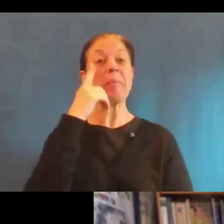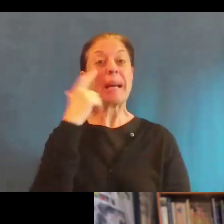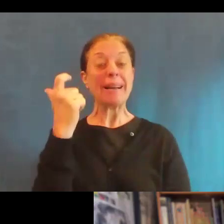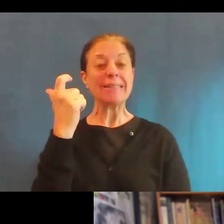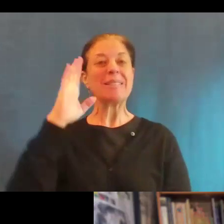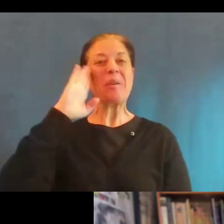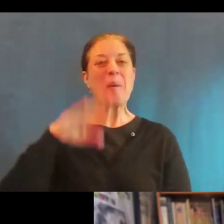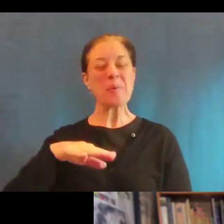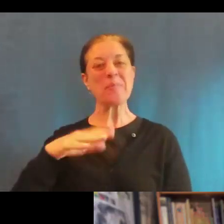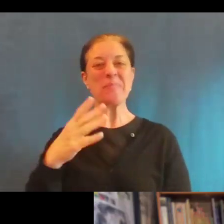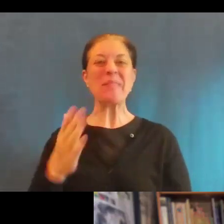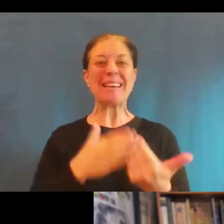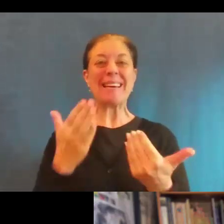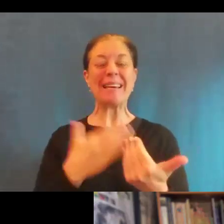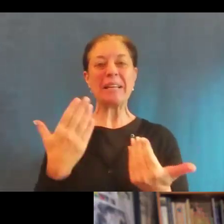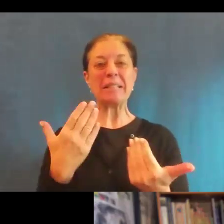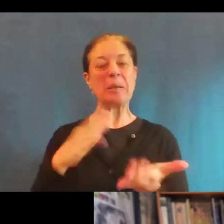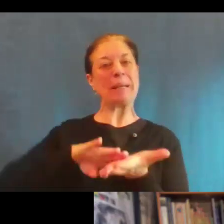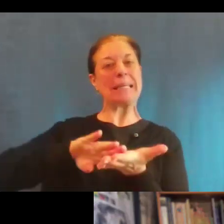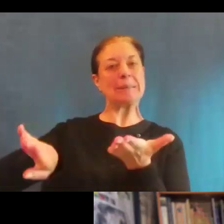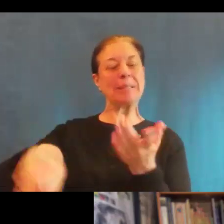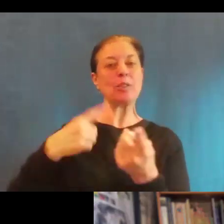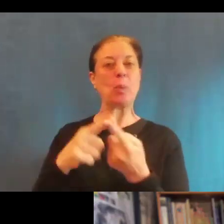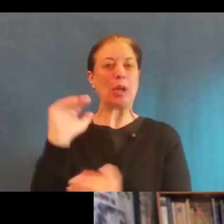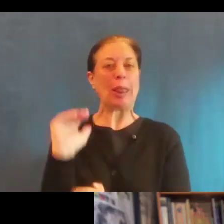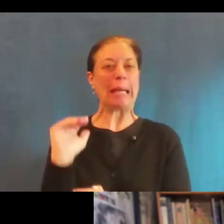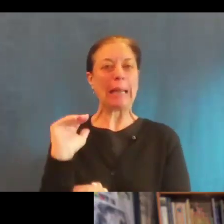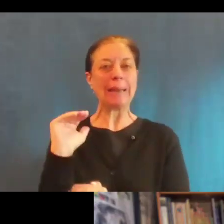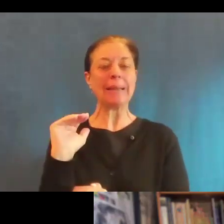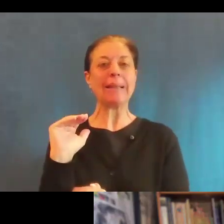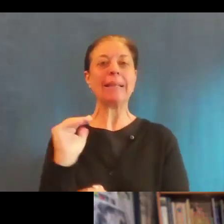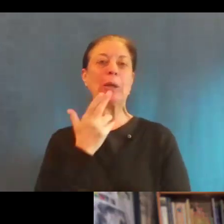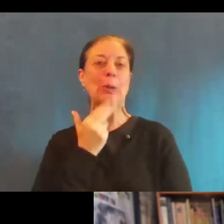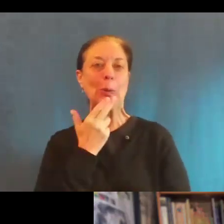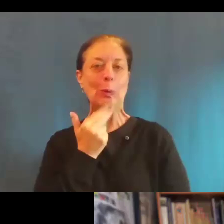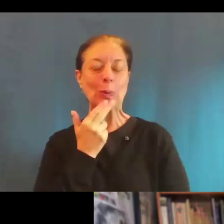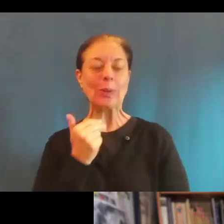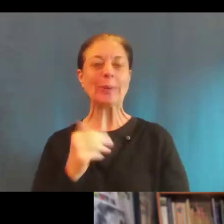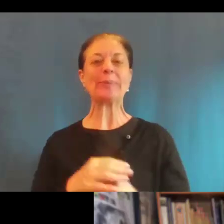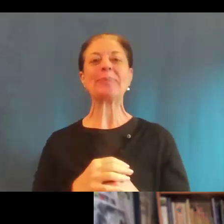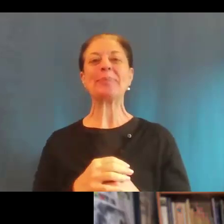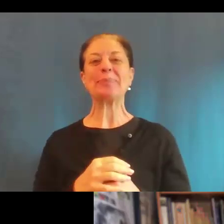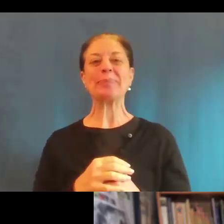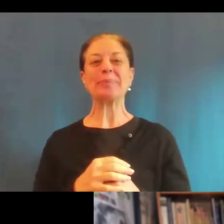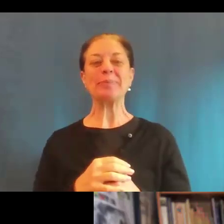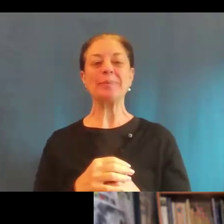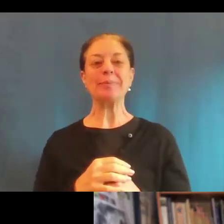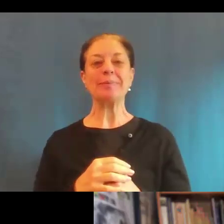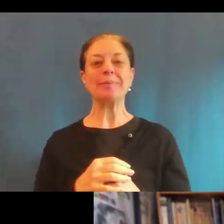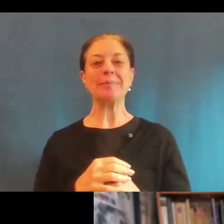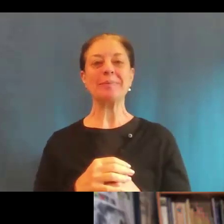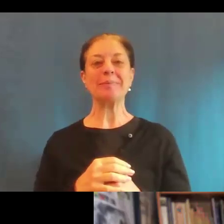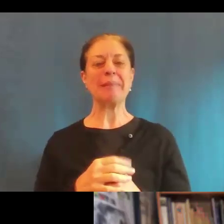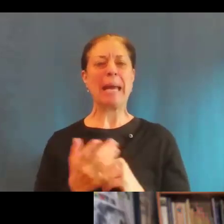because, it's easy to be dismissed when you're little and cute. And